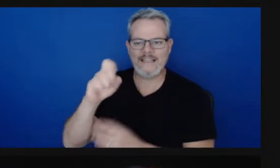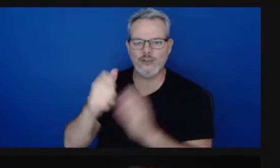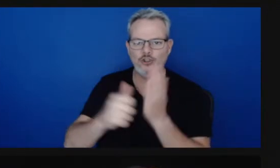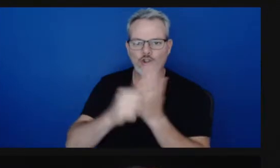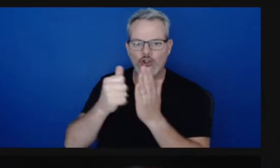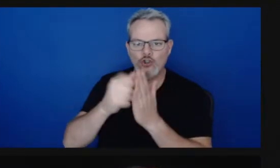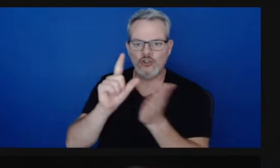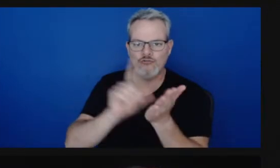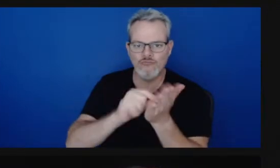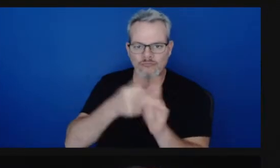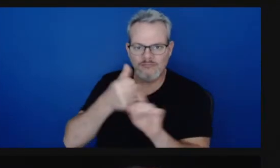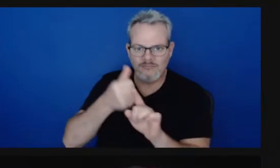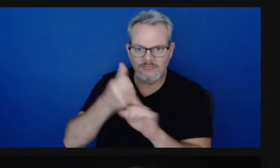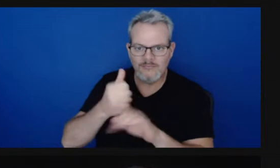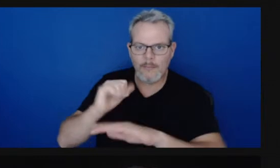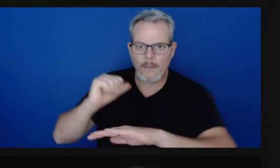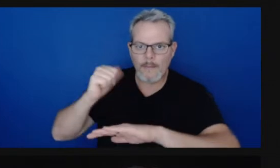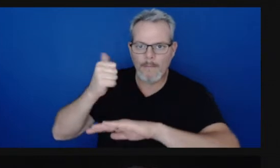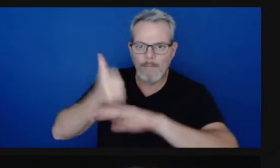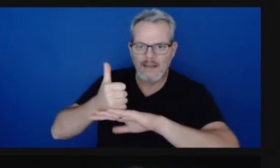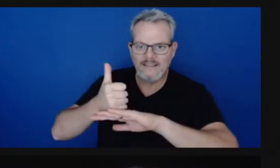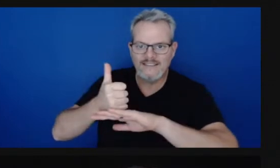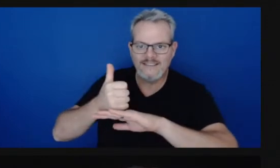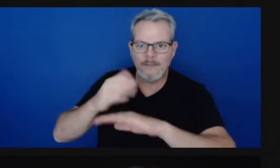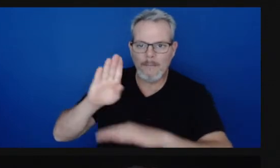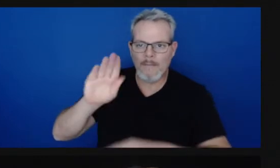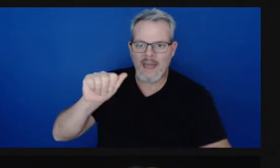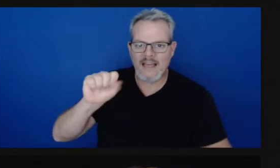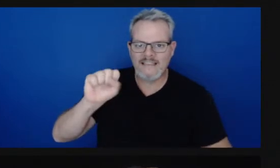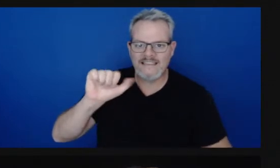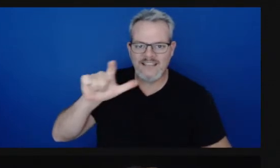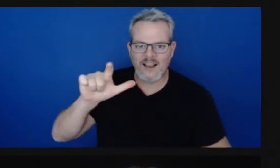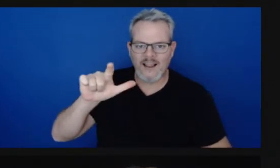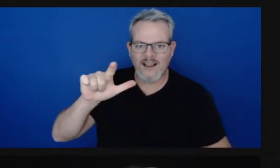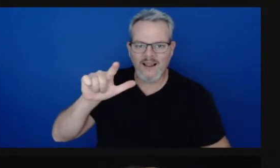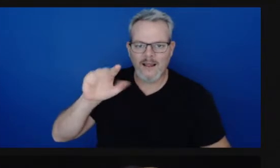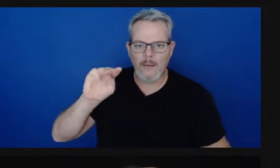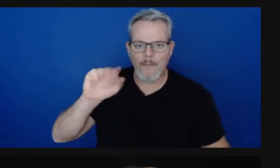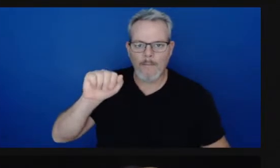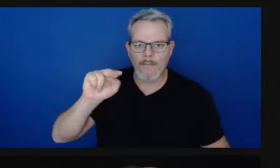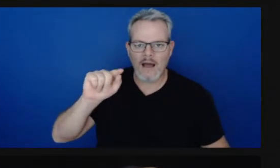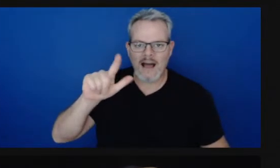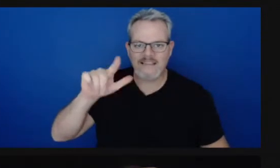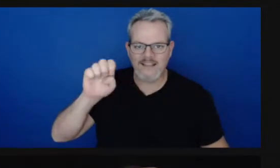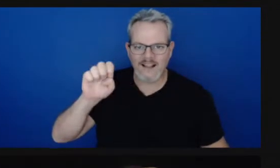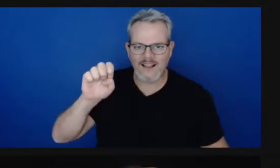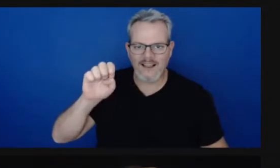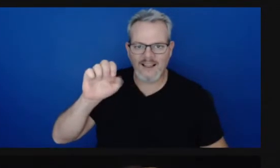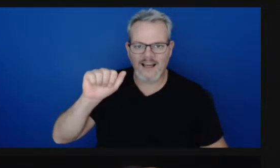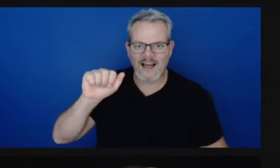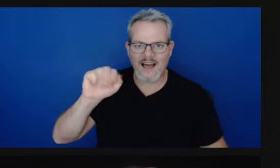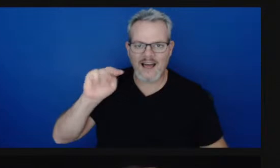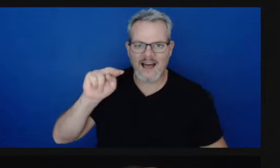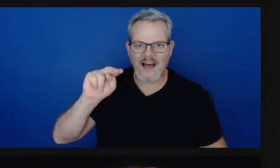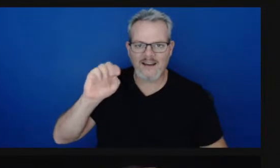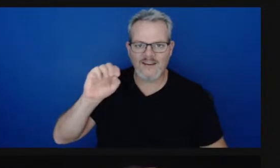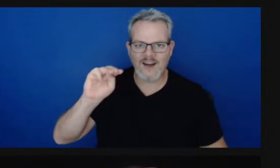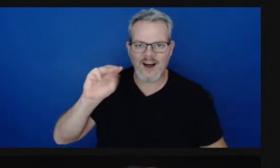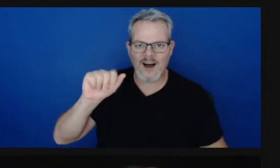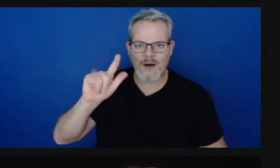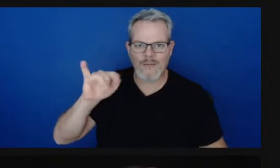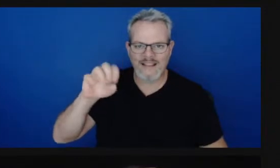basal mantle anomalies. It's a mouthful, of course. This is behind a paywall. The abstract is free.